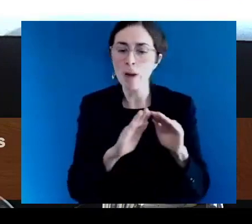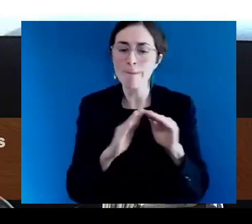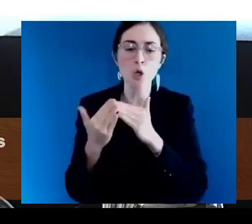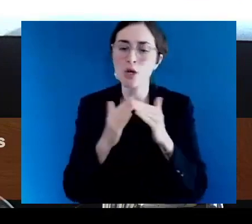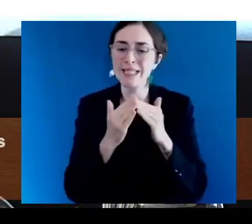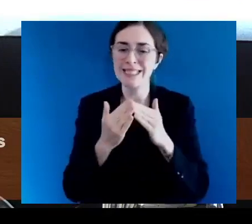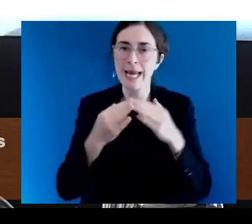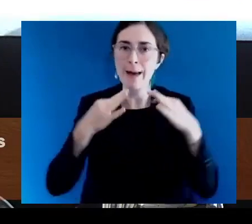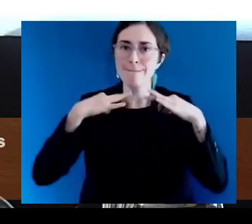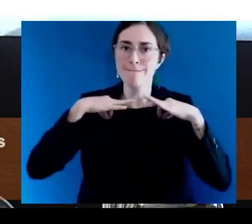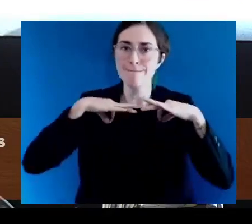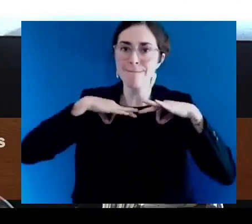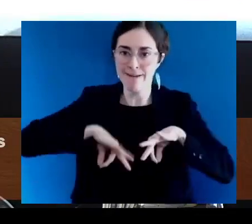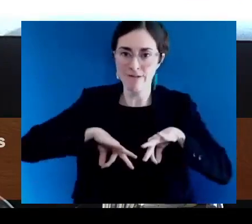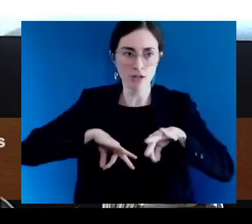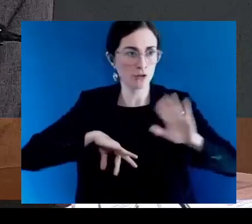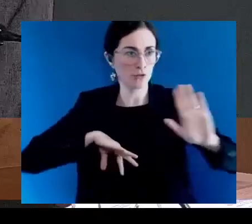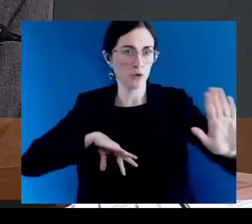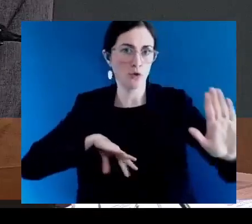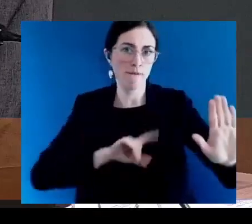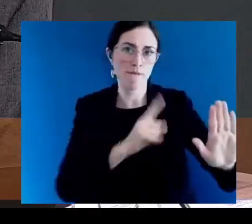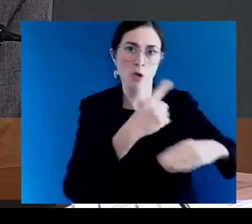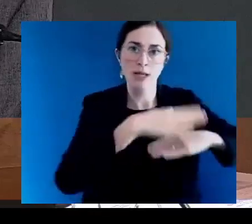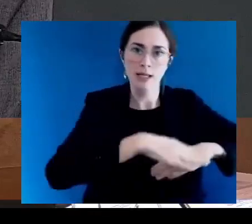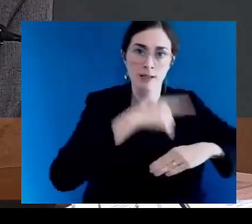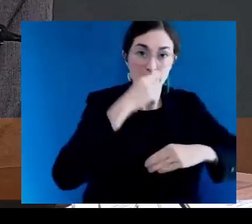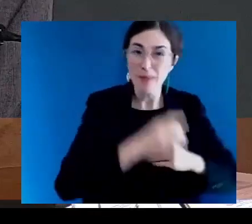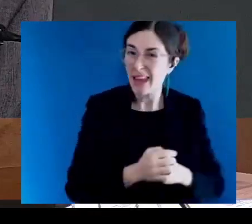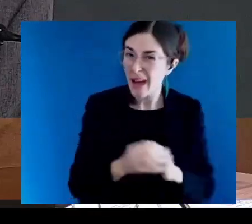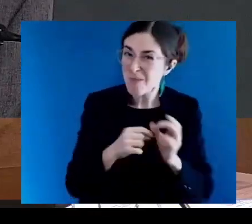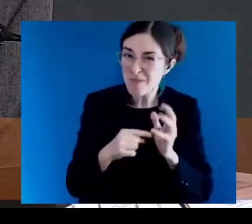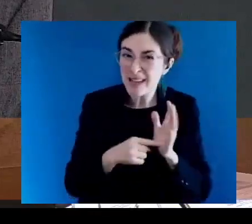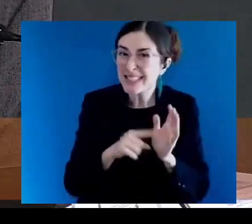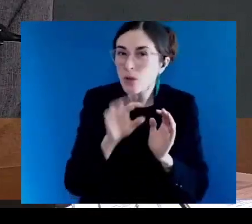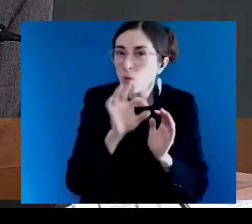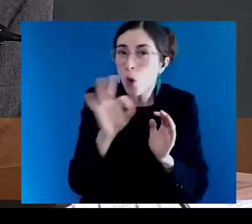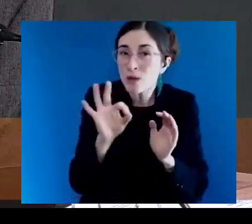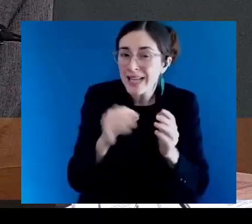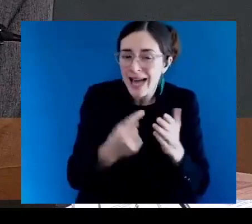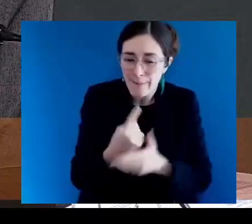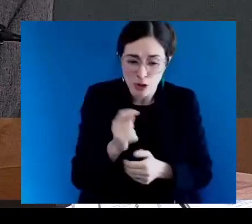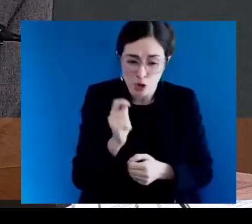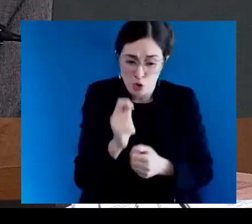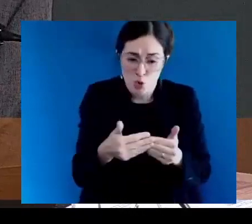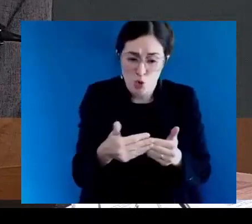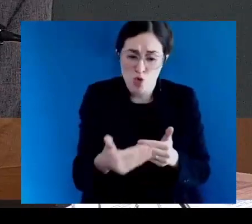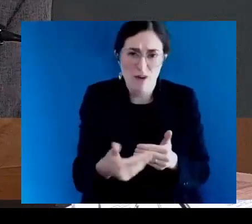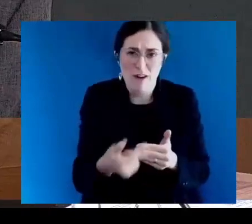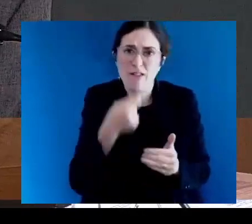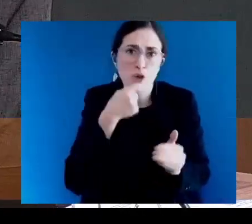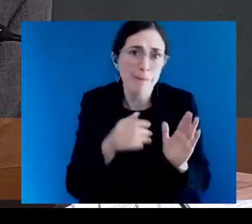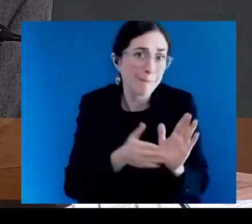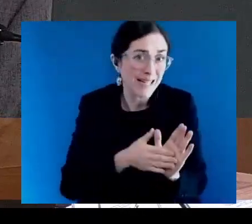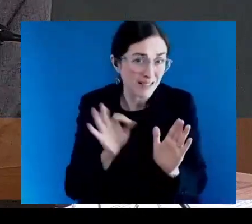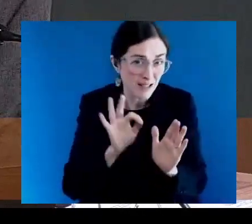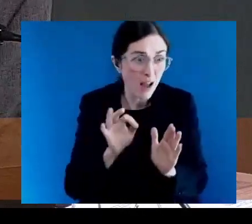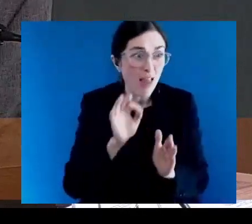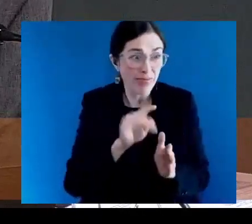are talking about years rather than months in for the first flow of